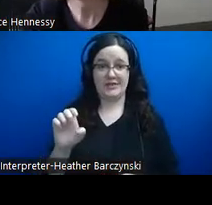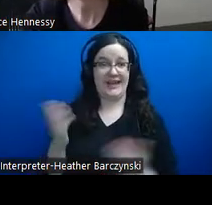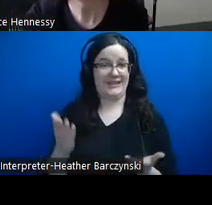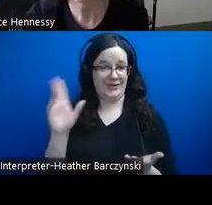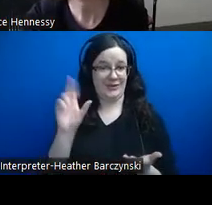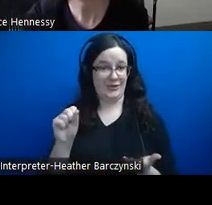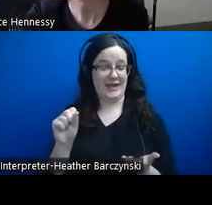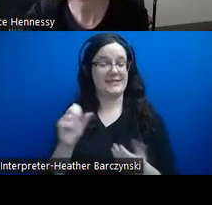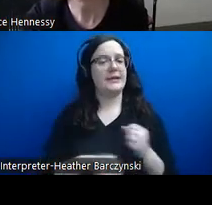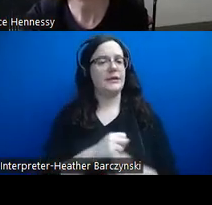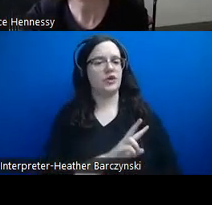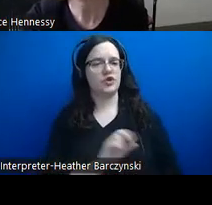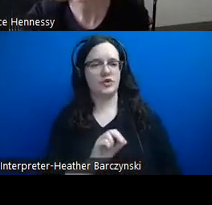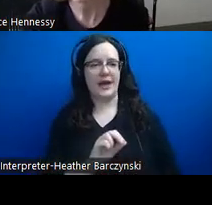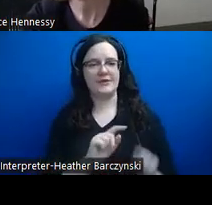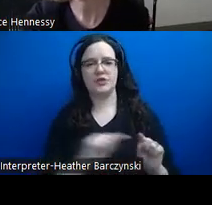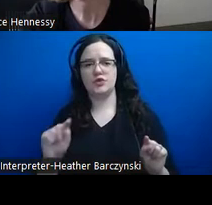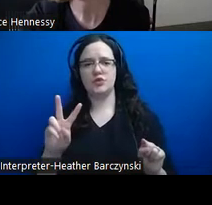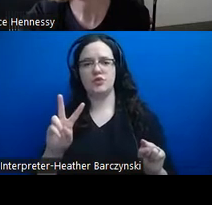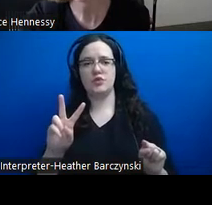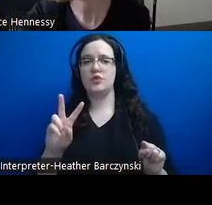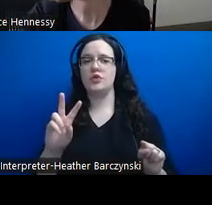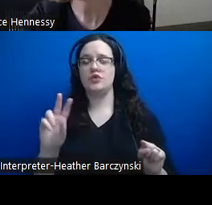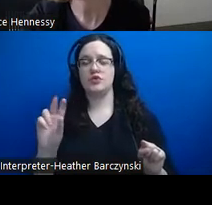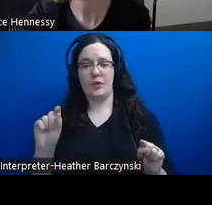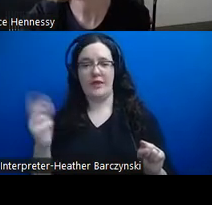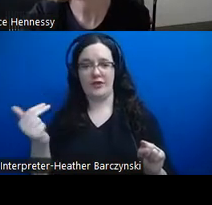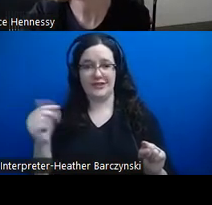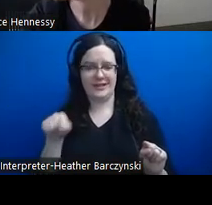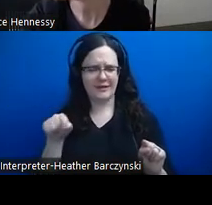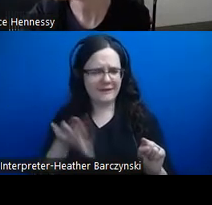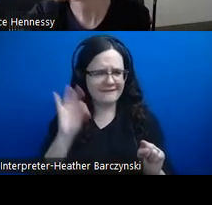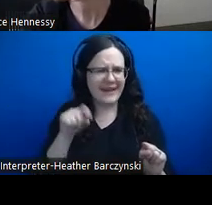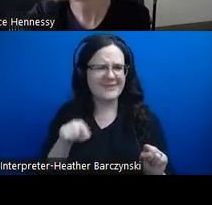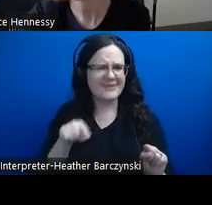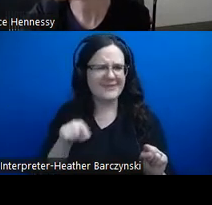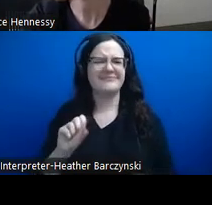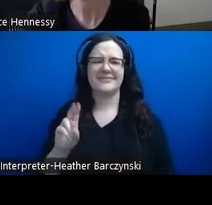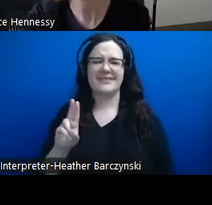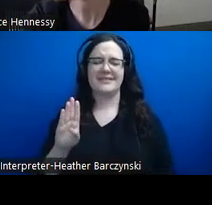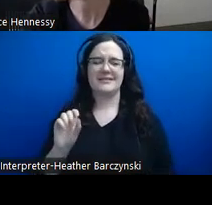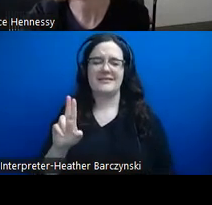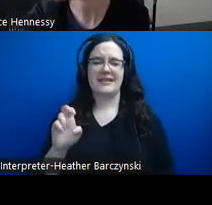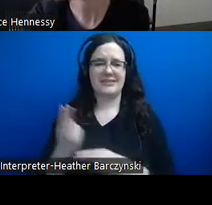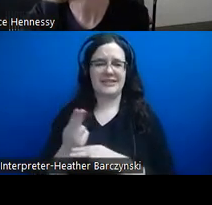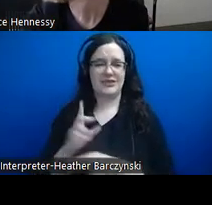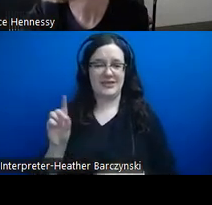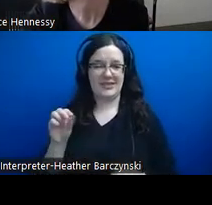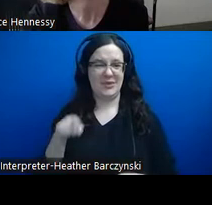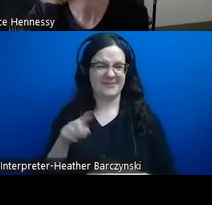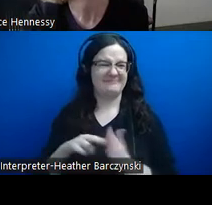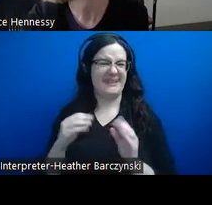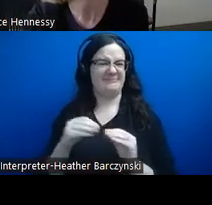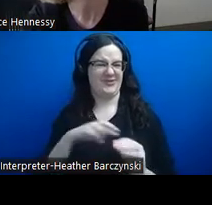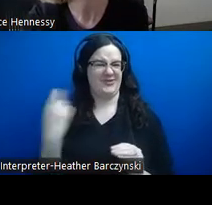2000 and 2013 were examined, and they found that substance use disorders were significantly associated with an increased risk of death by